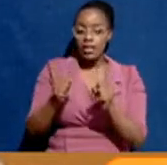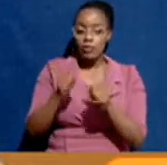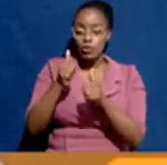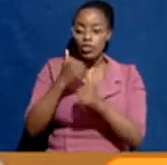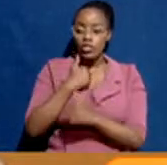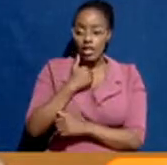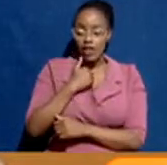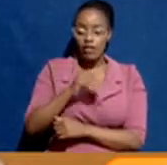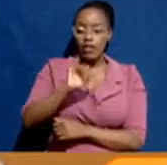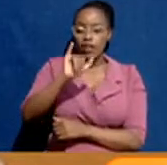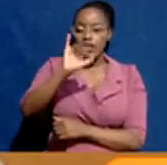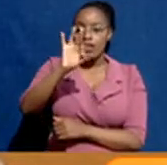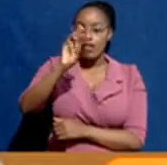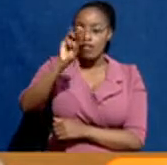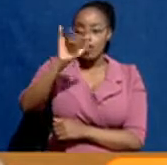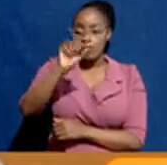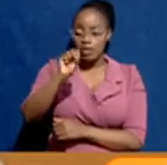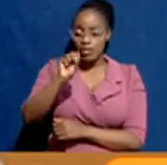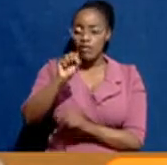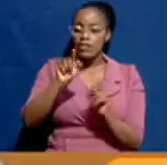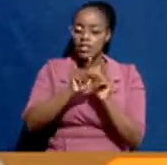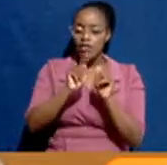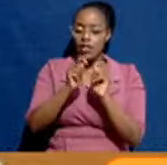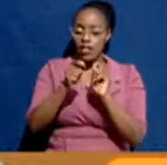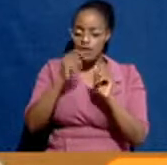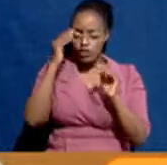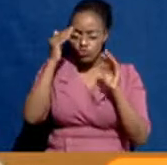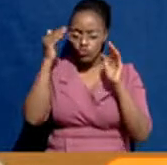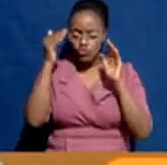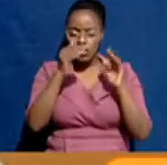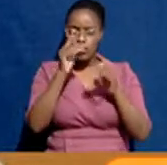the IFMIS. Yeah. It is tilted towards